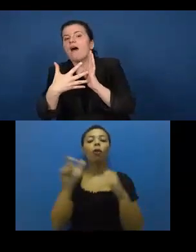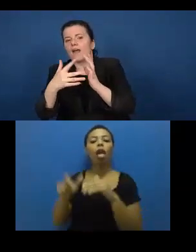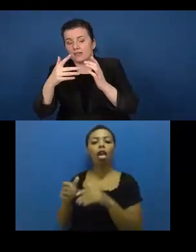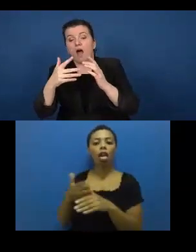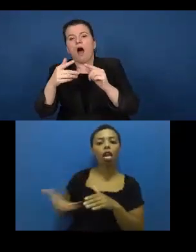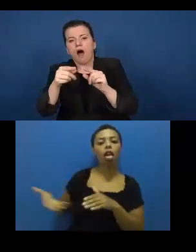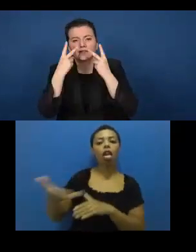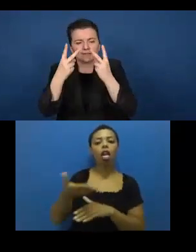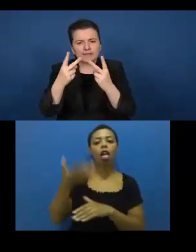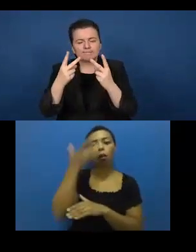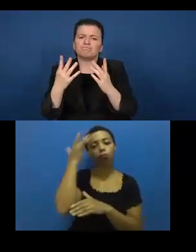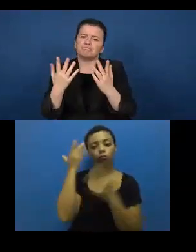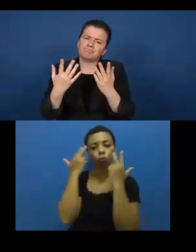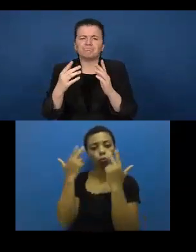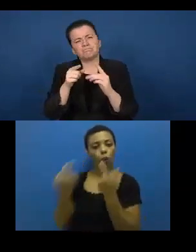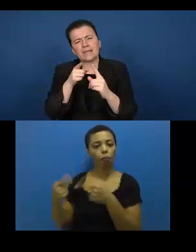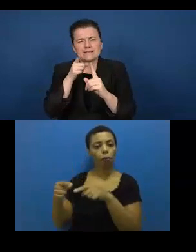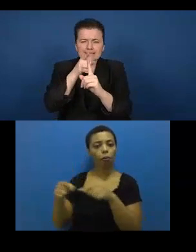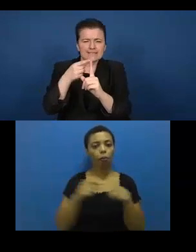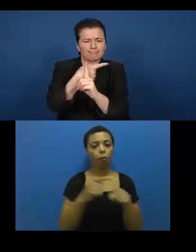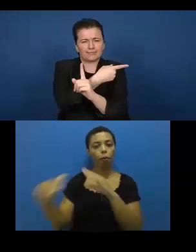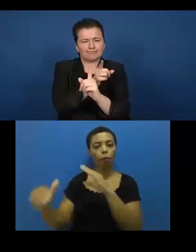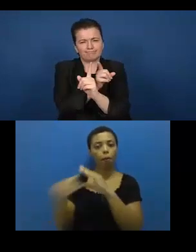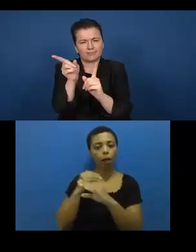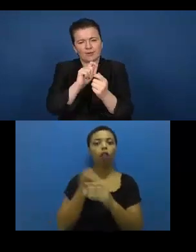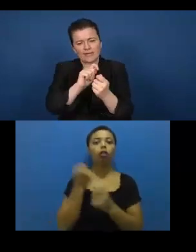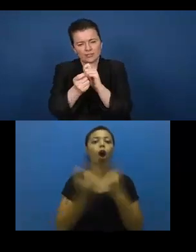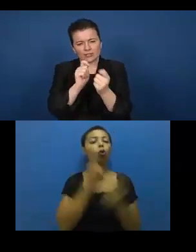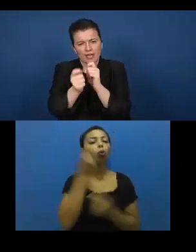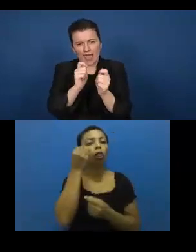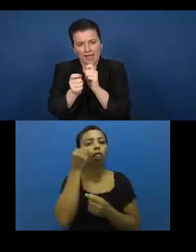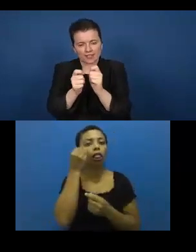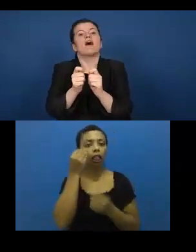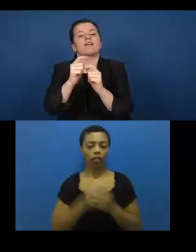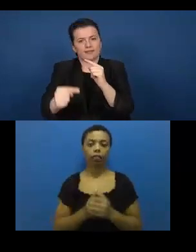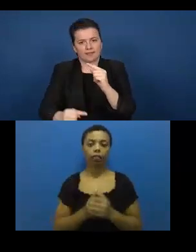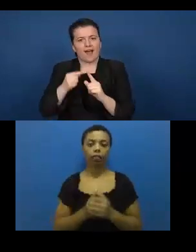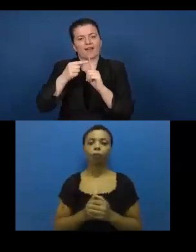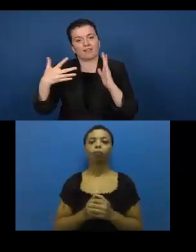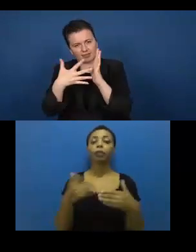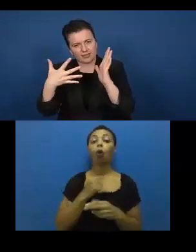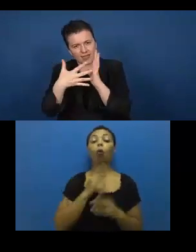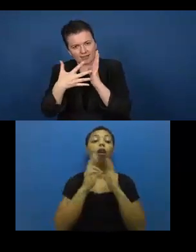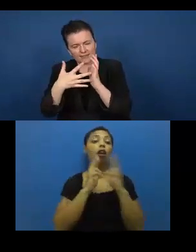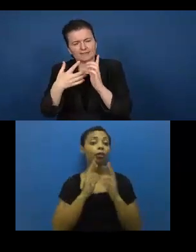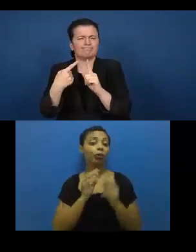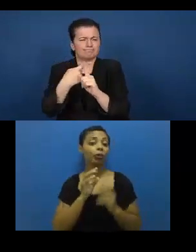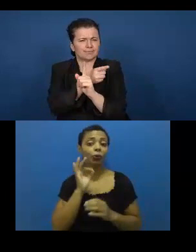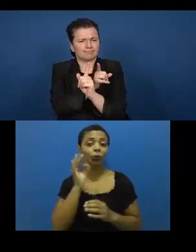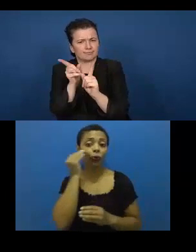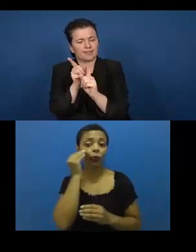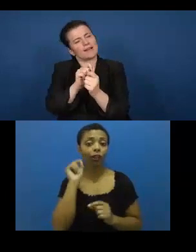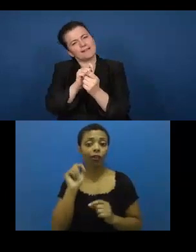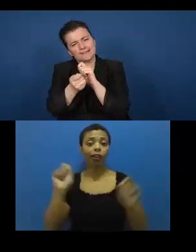partners, sent to us, and we do some testing with it. Then the results of the test can then be used again to improve next